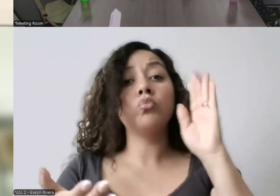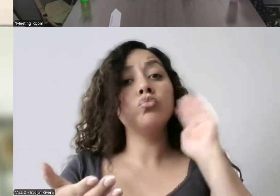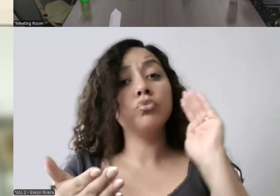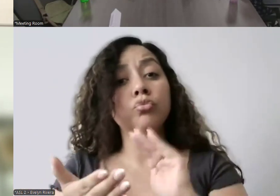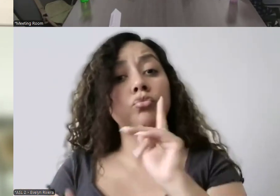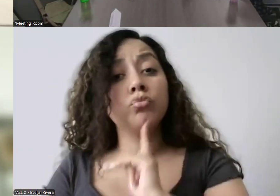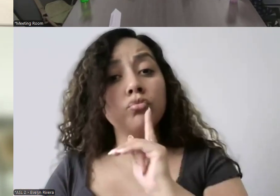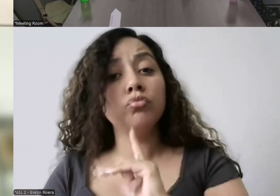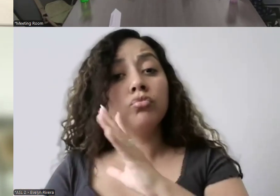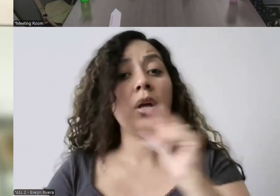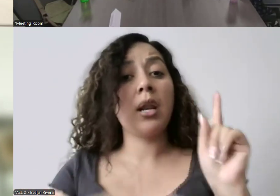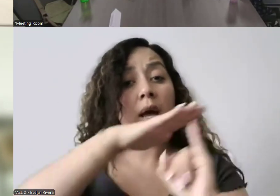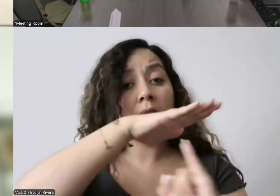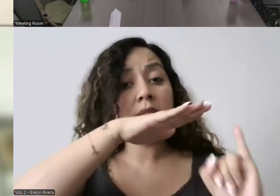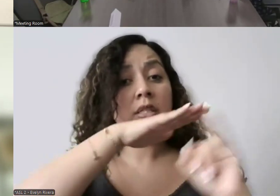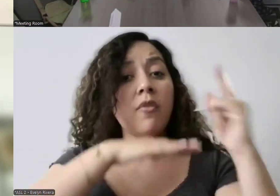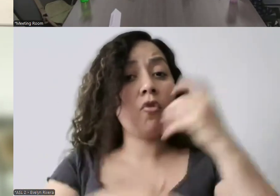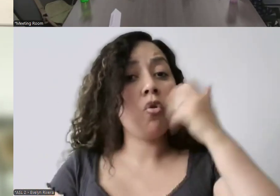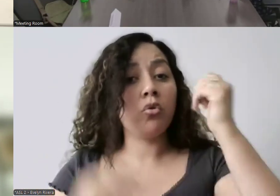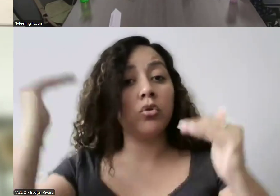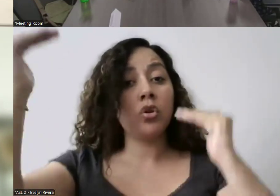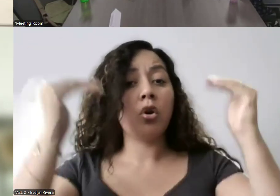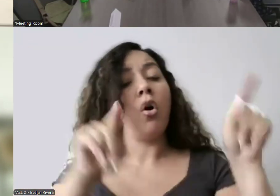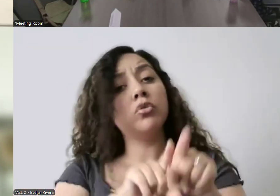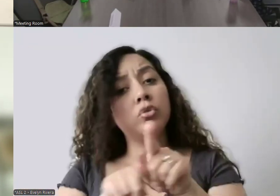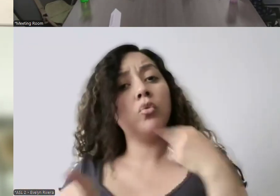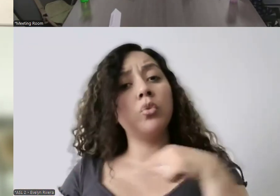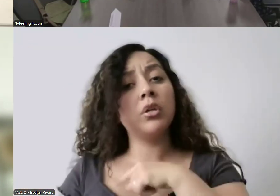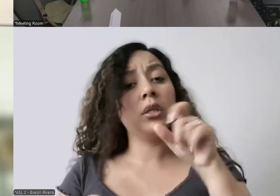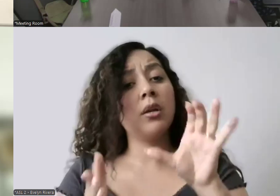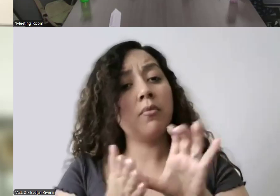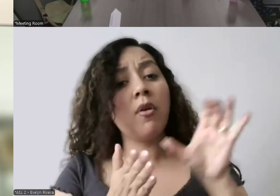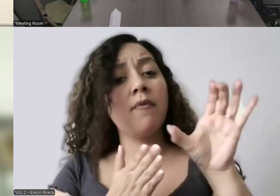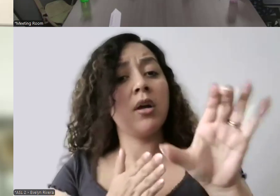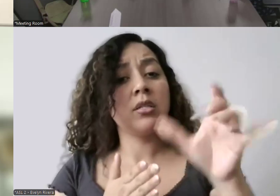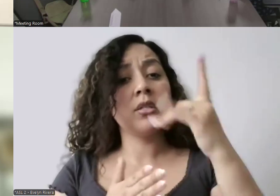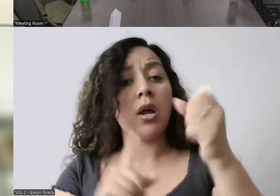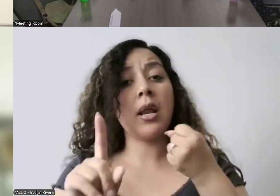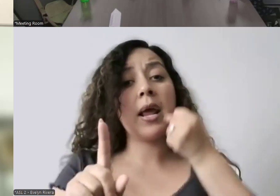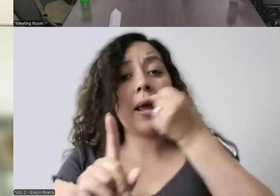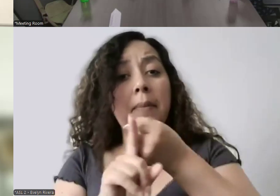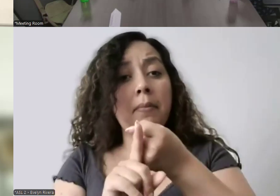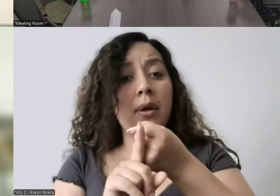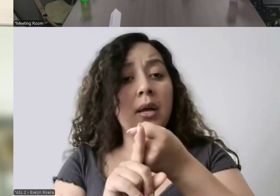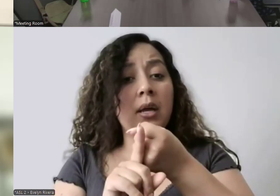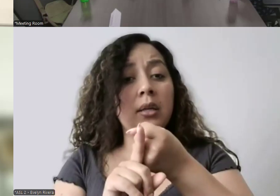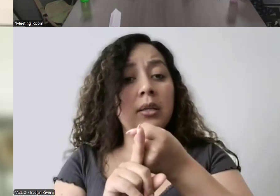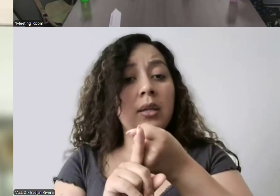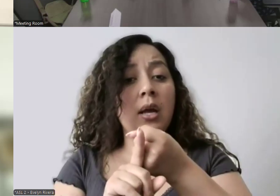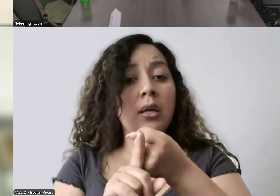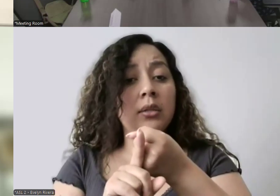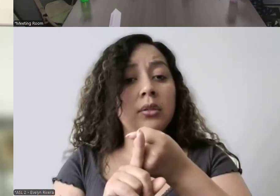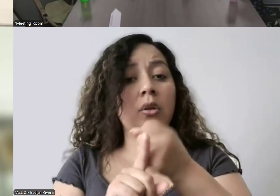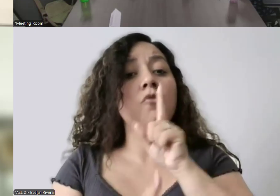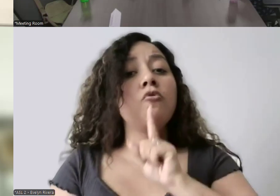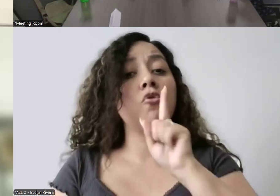Then 2, we need more investing in California research on the impact of loneliness and testing